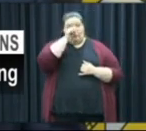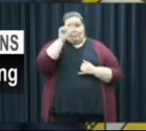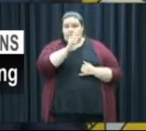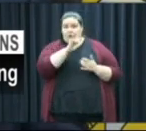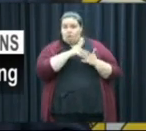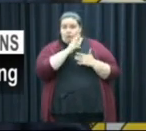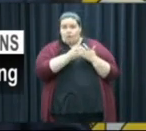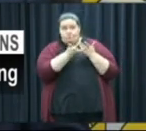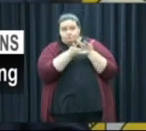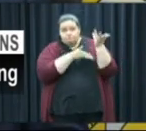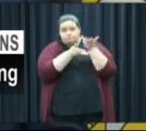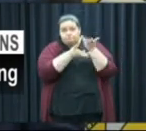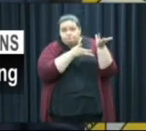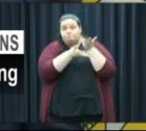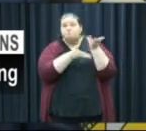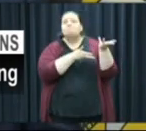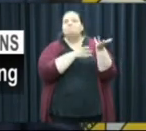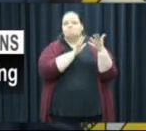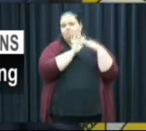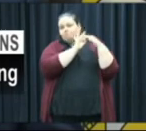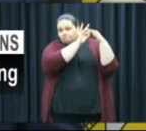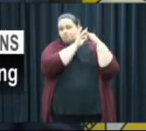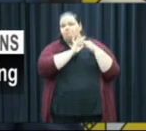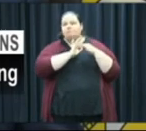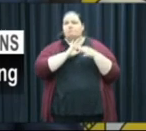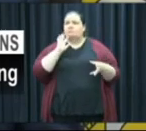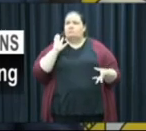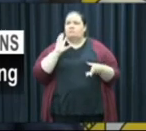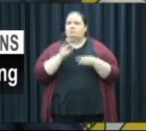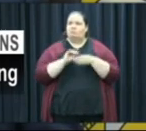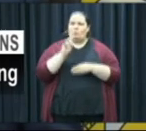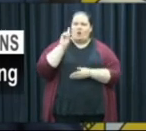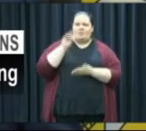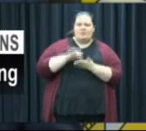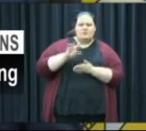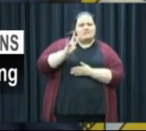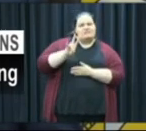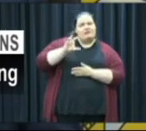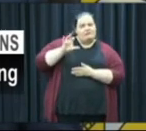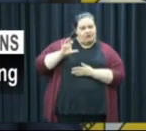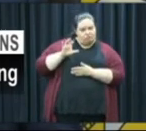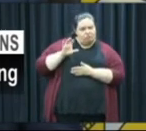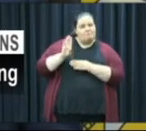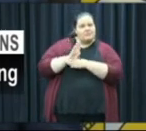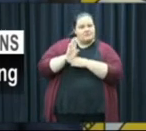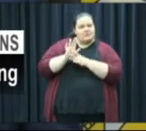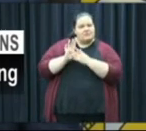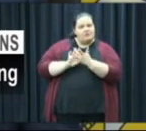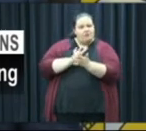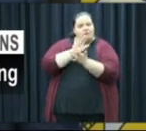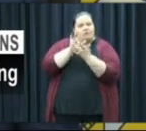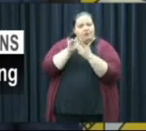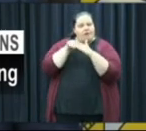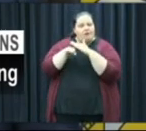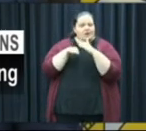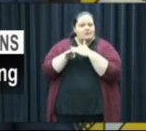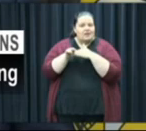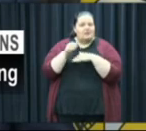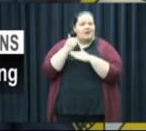forward. We have, I think, over 1,700 businesses that have connected through navigators and in our Opportunities New